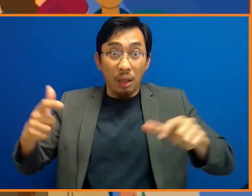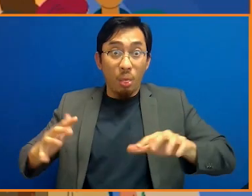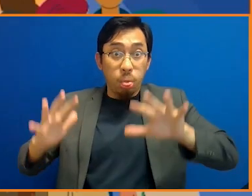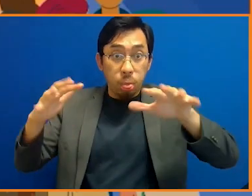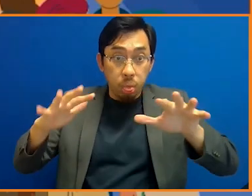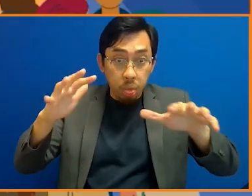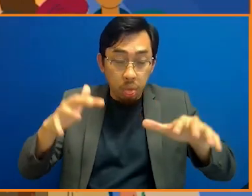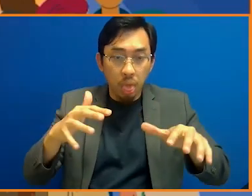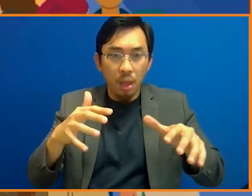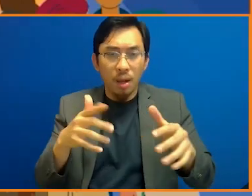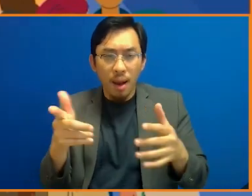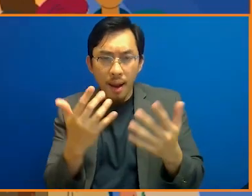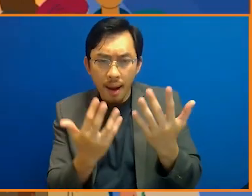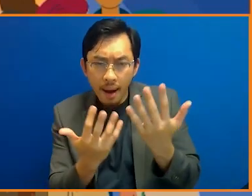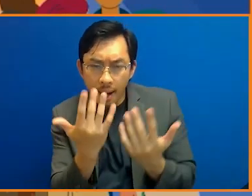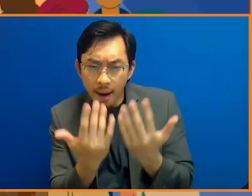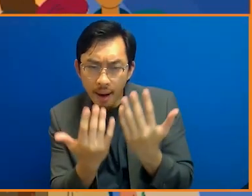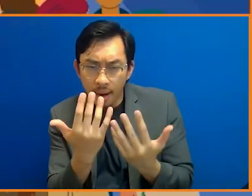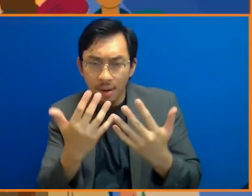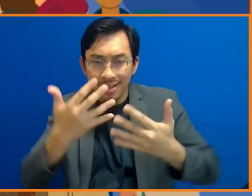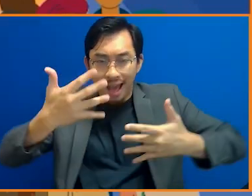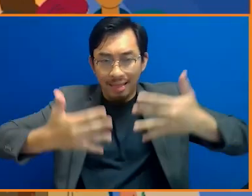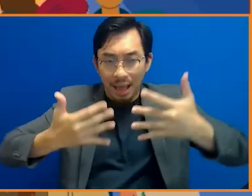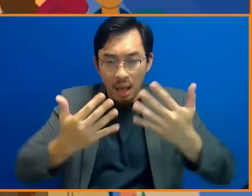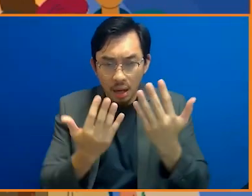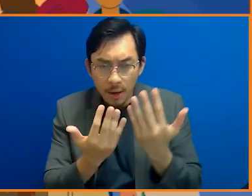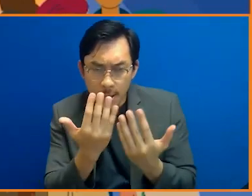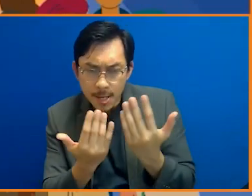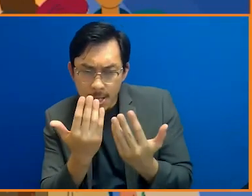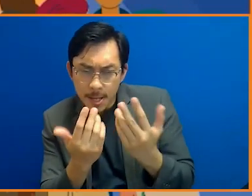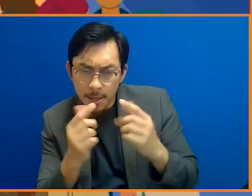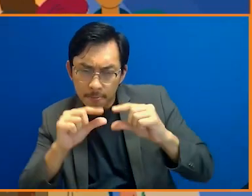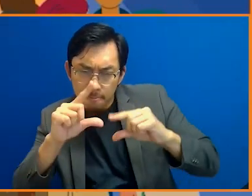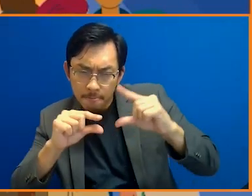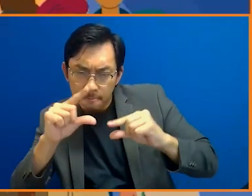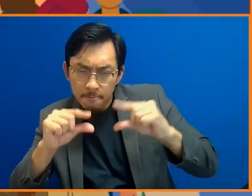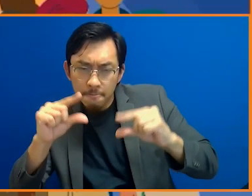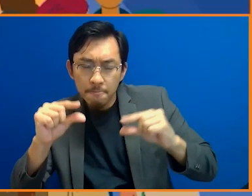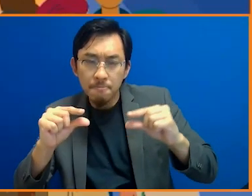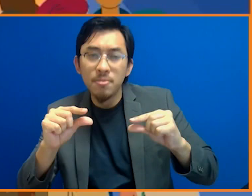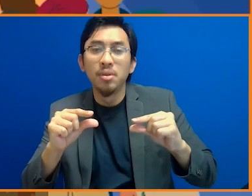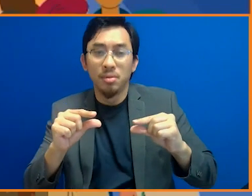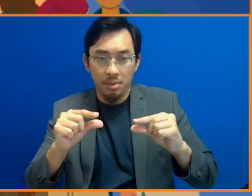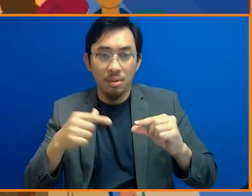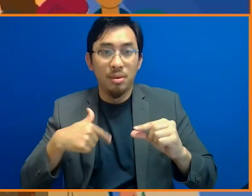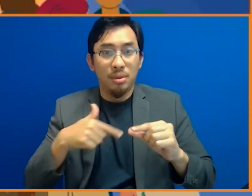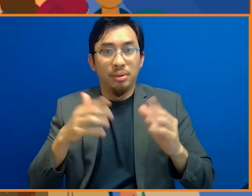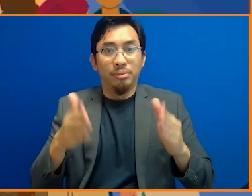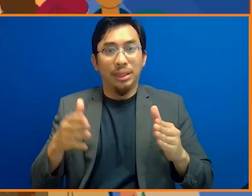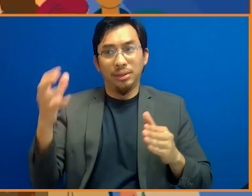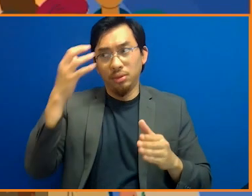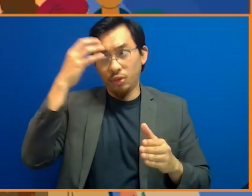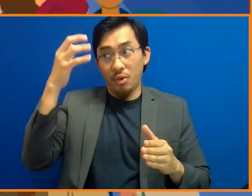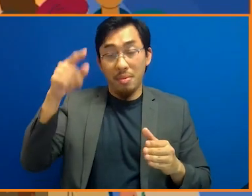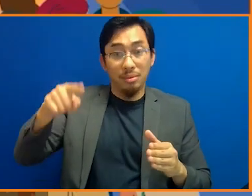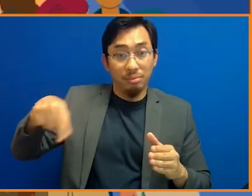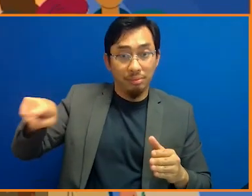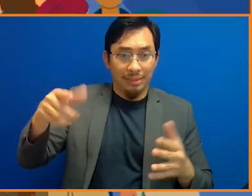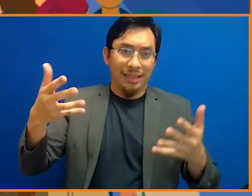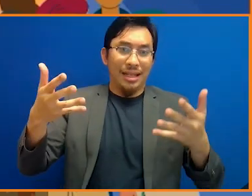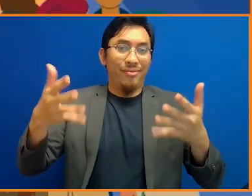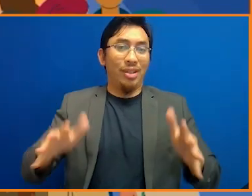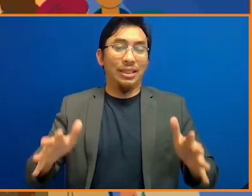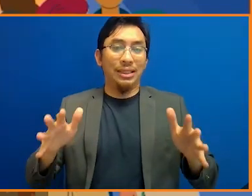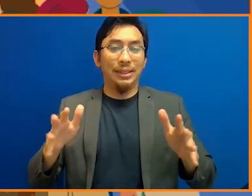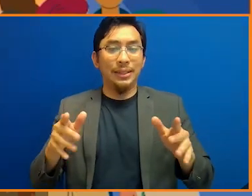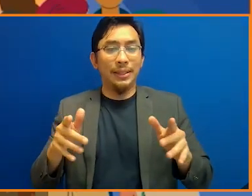the wave is getting bigger than we calculate in a database. So we have to the government